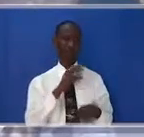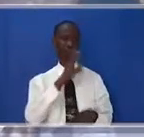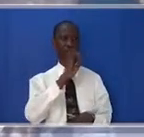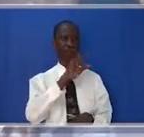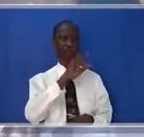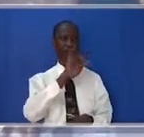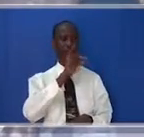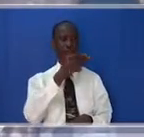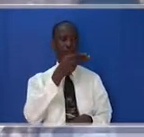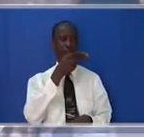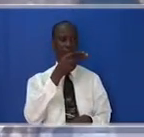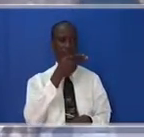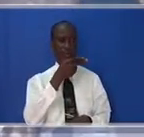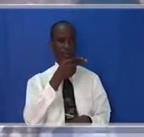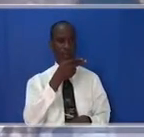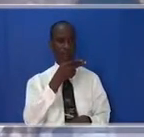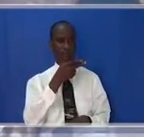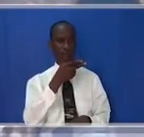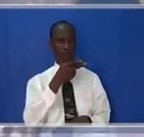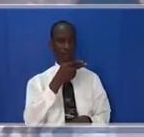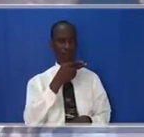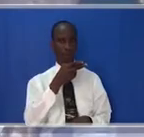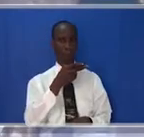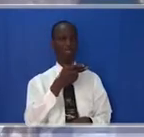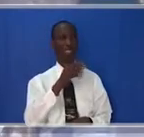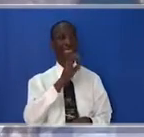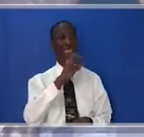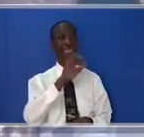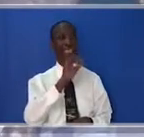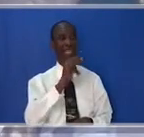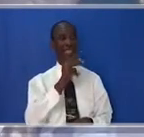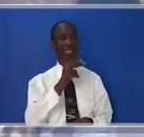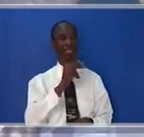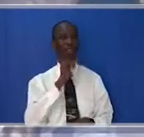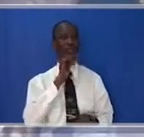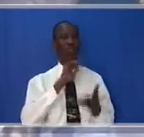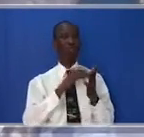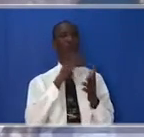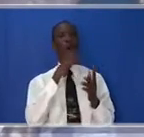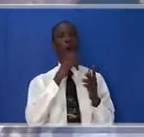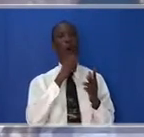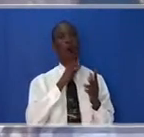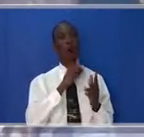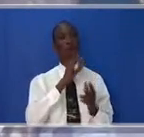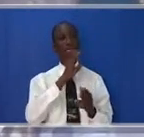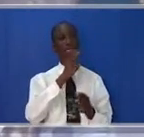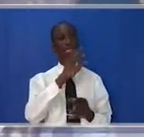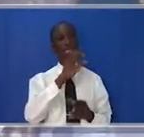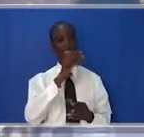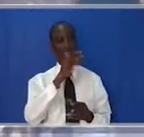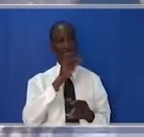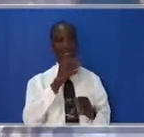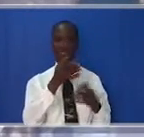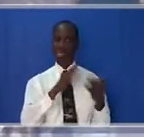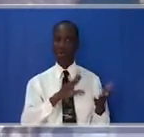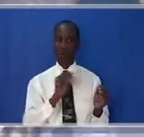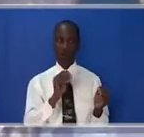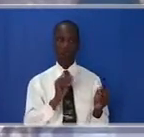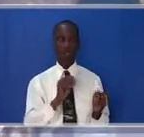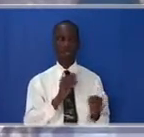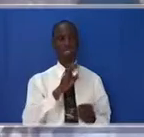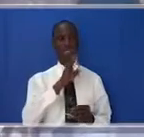chapter 17, verse 11. As you have from Christ beside Jesus said, ah, say Odifu Malachi can say or so it